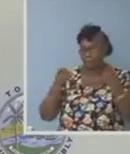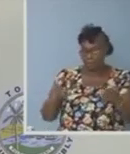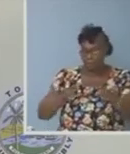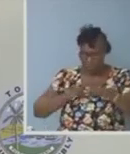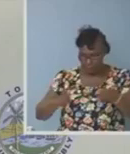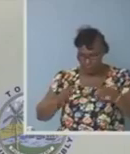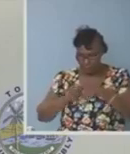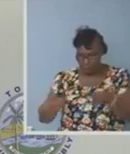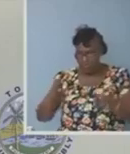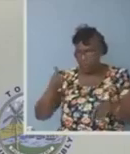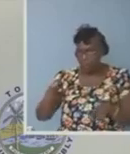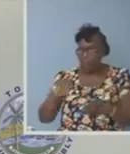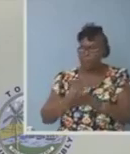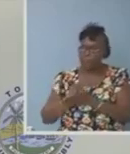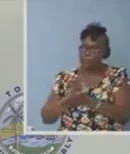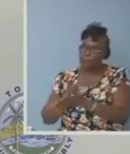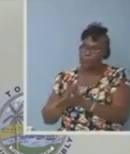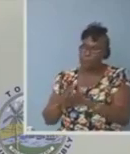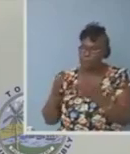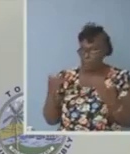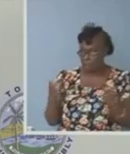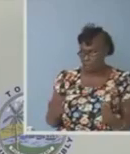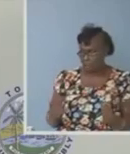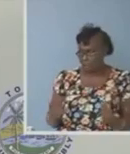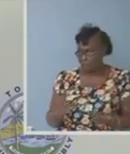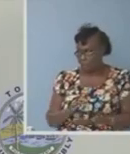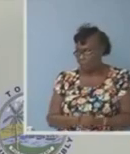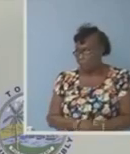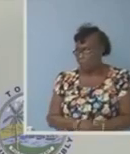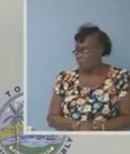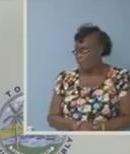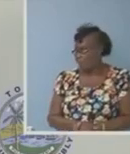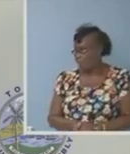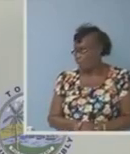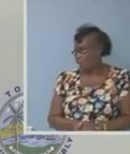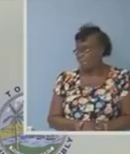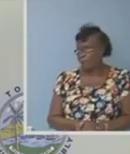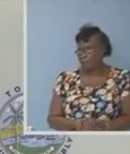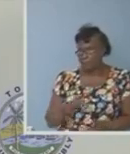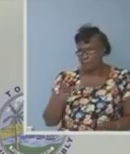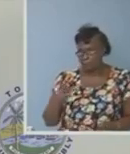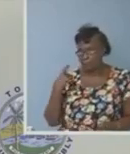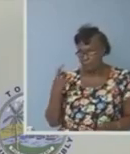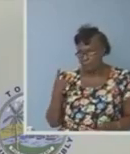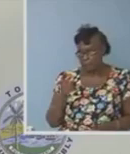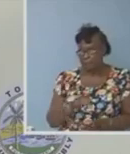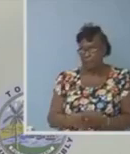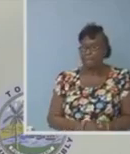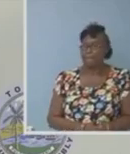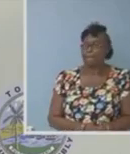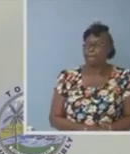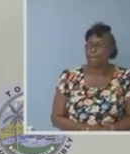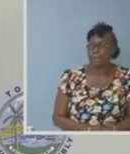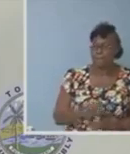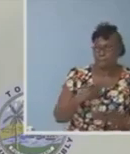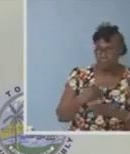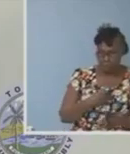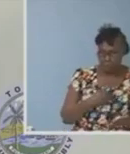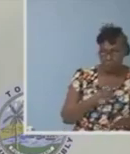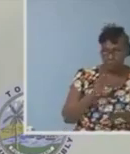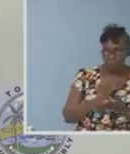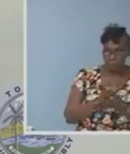primary schools at this present time. So that's a level 1 response. So that was before schools